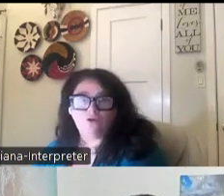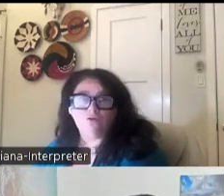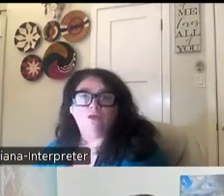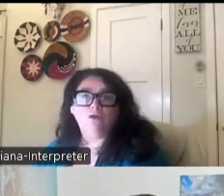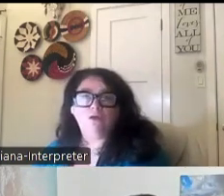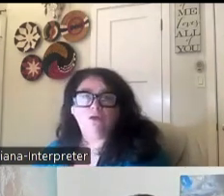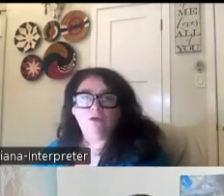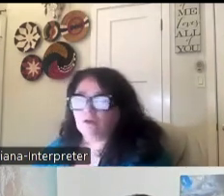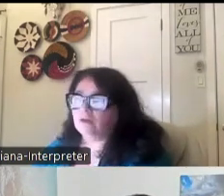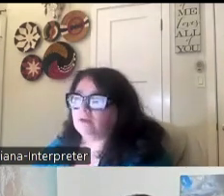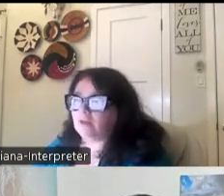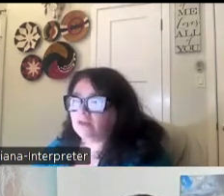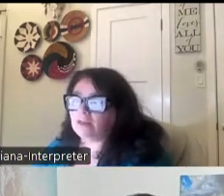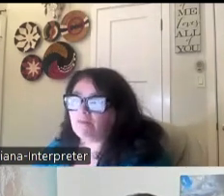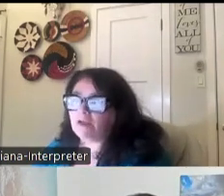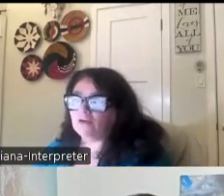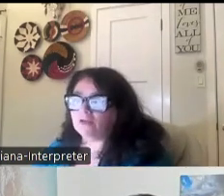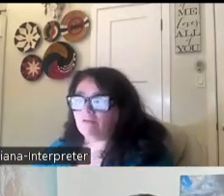and evaporative demand,